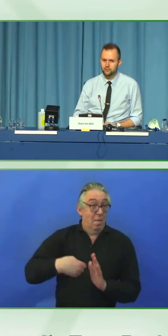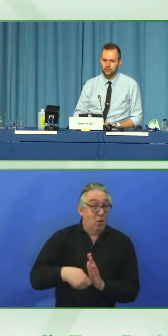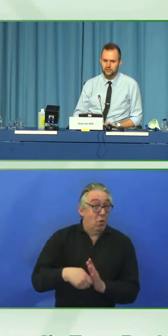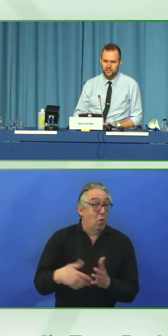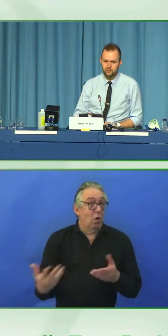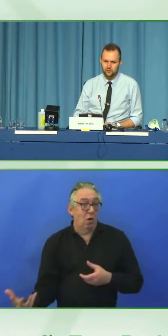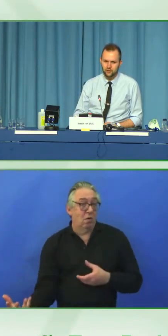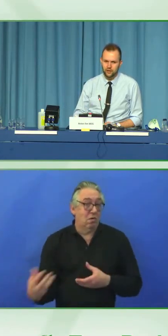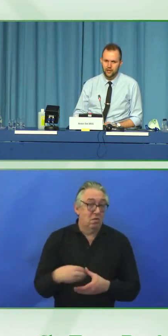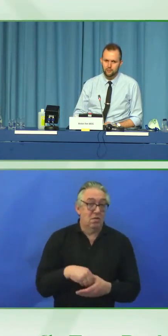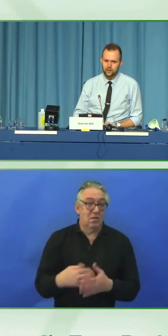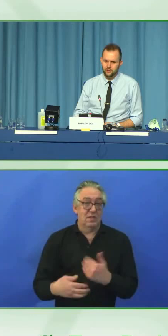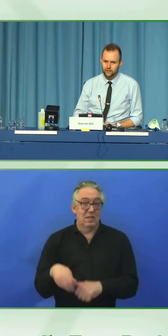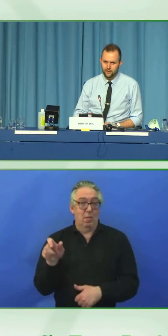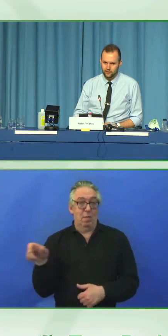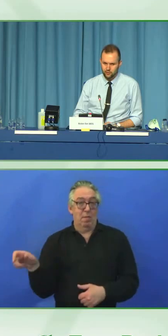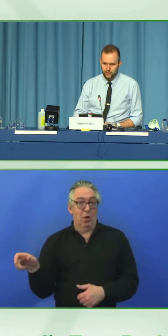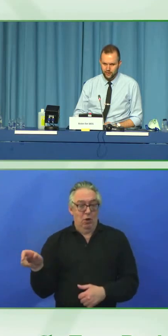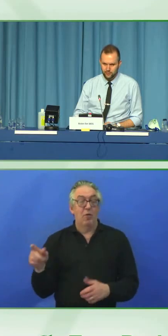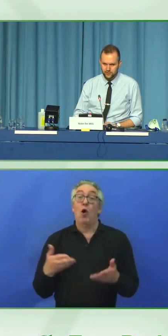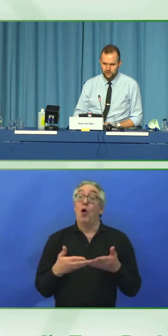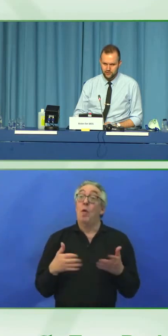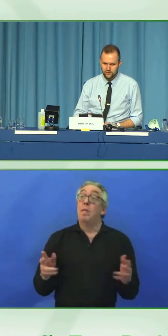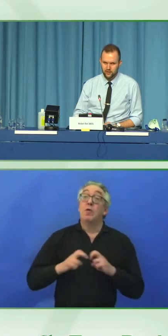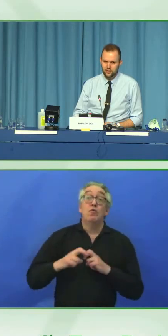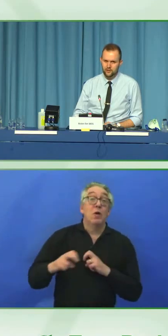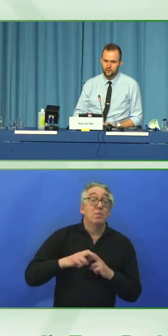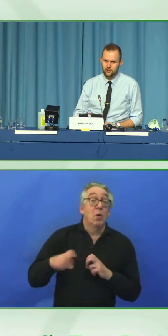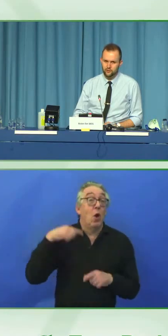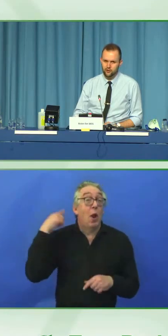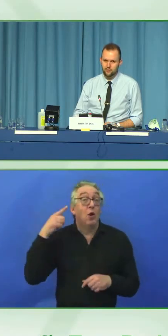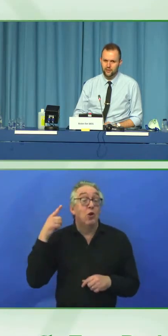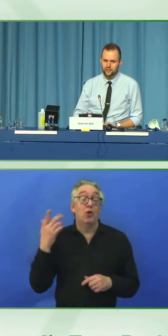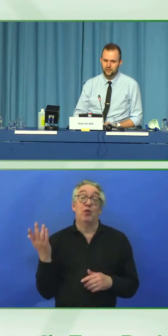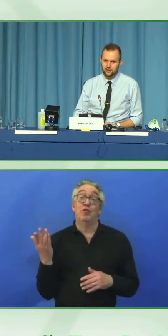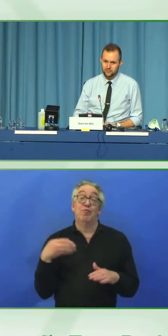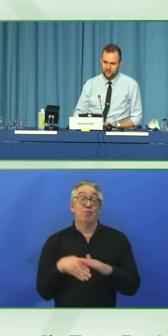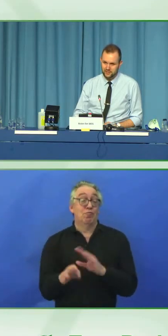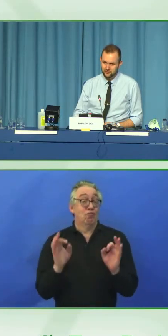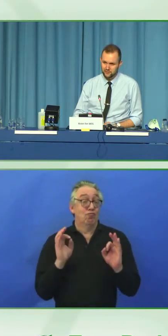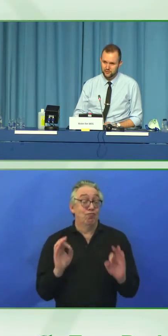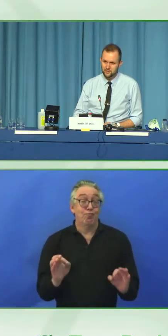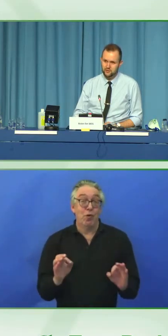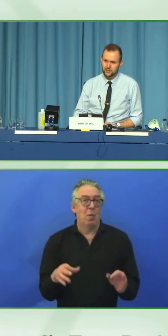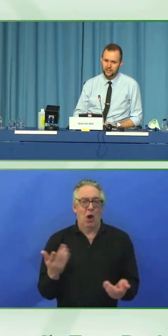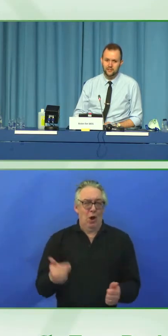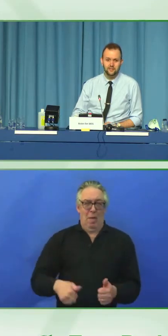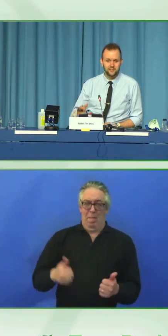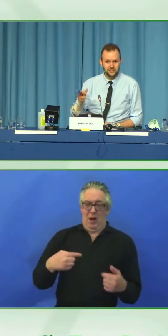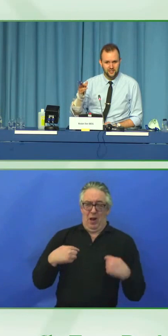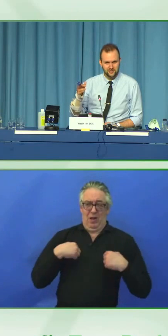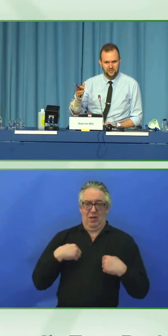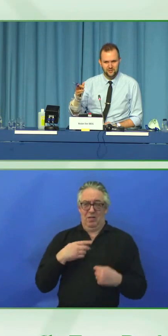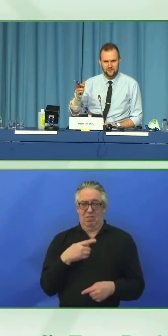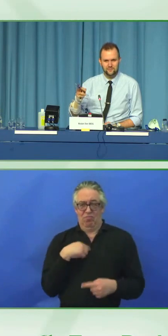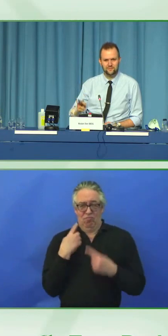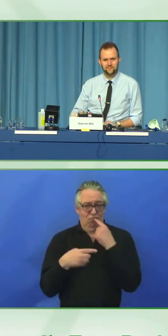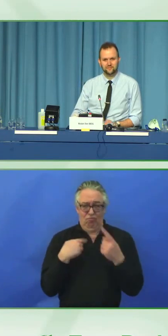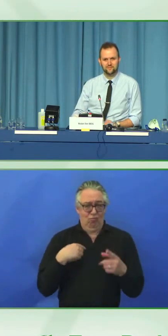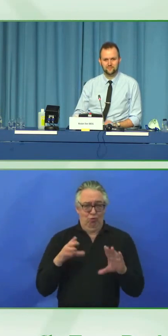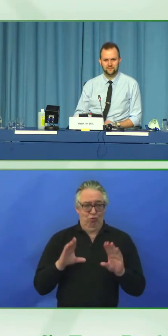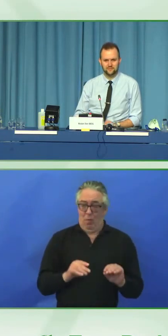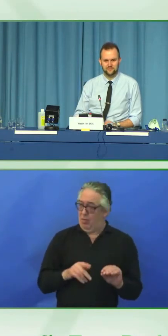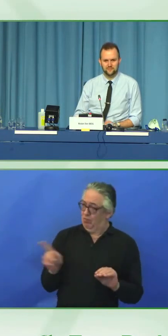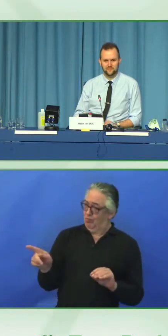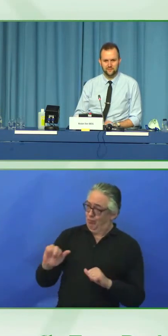in London more accessible. But no better person to hear it from than himself. So Mr. Lee, the stage is yours.